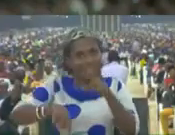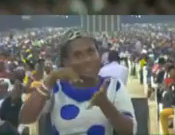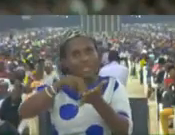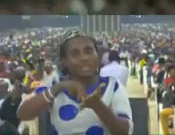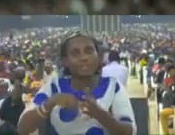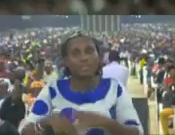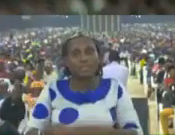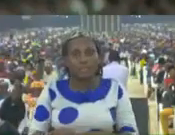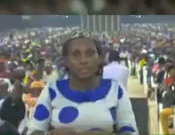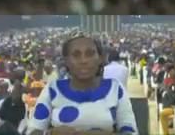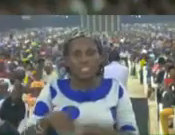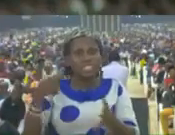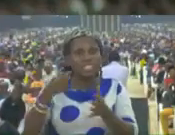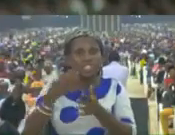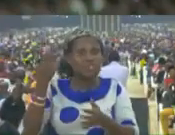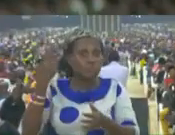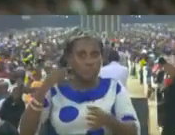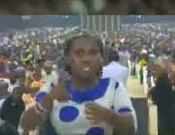It was a long night.